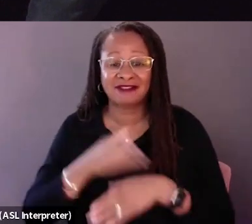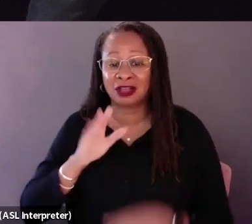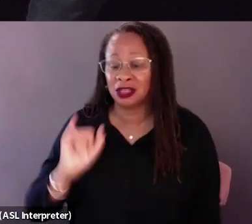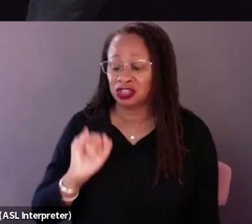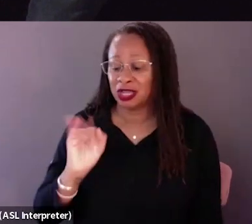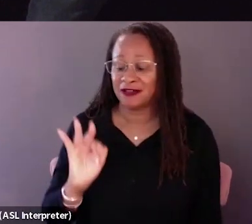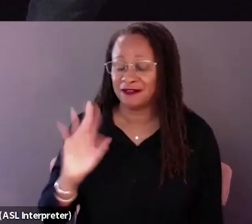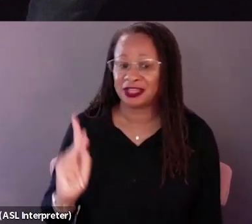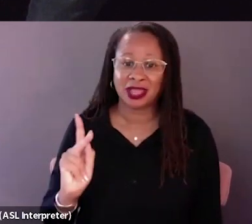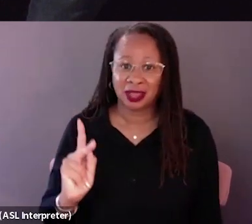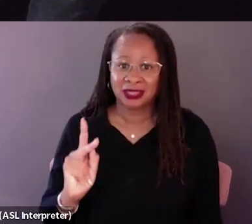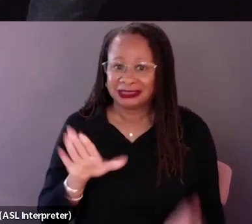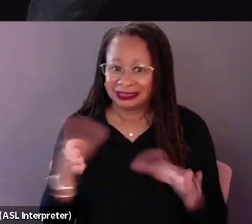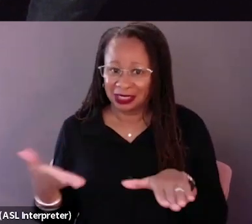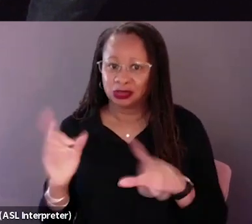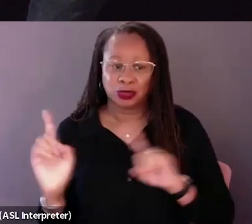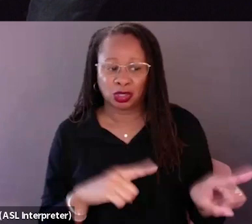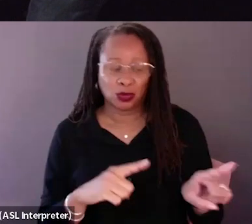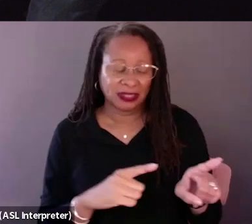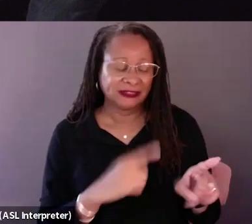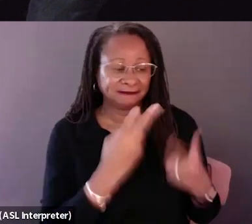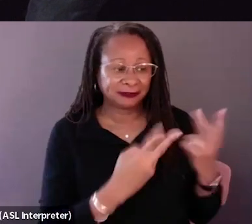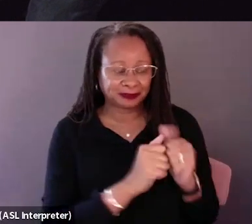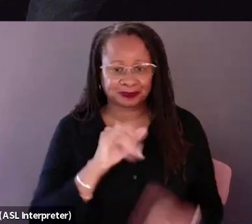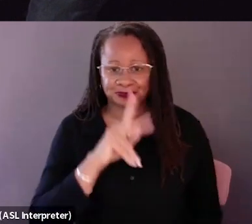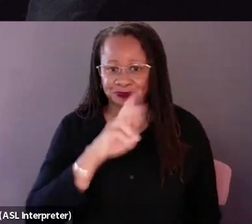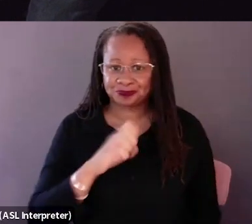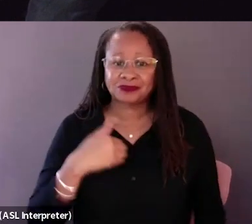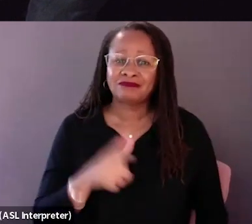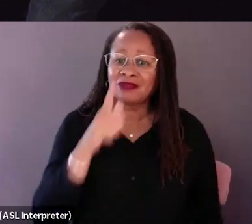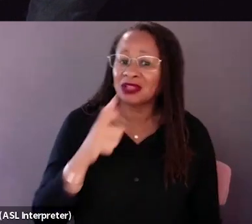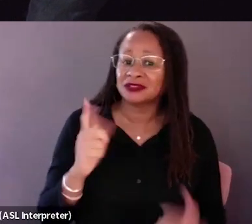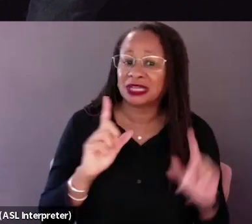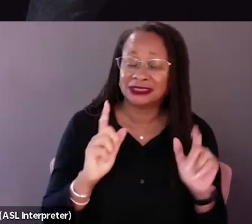go and visit with Jackie, and have lunch and things along those lines. But